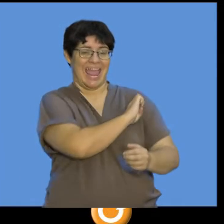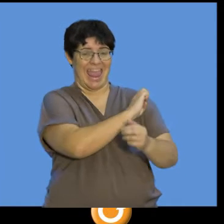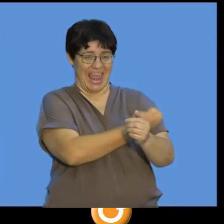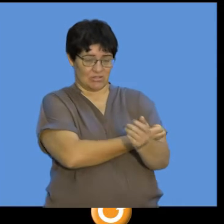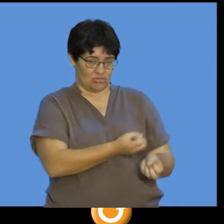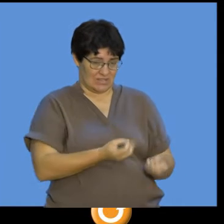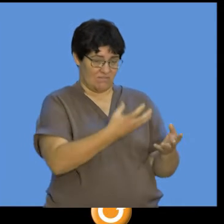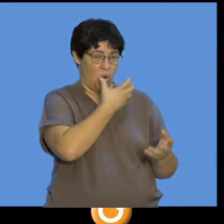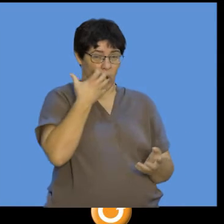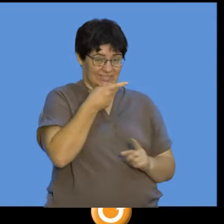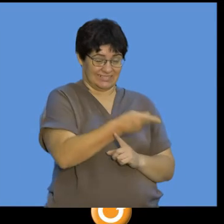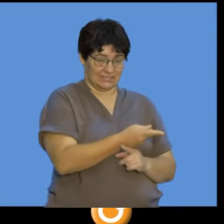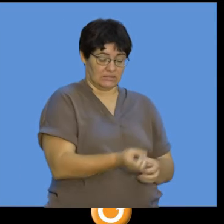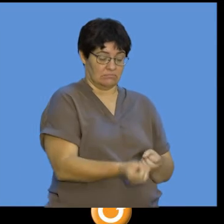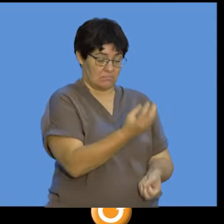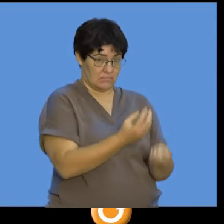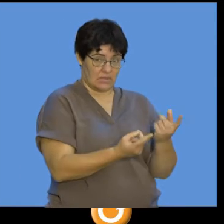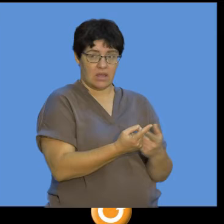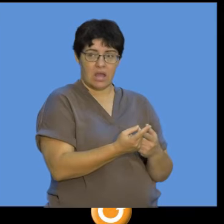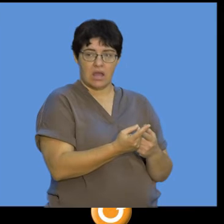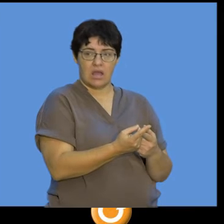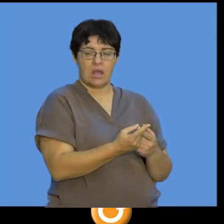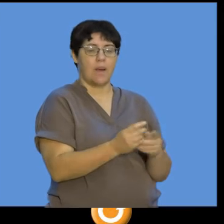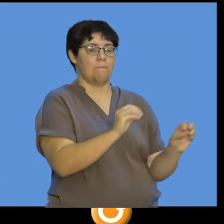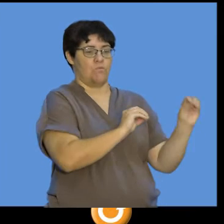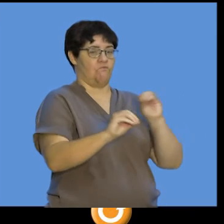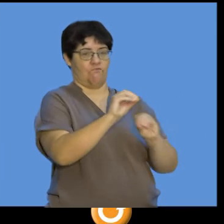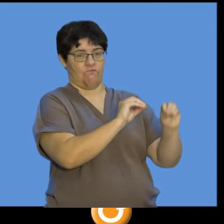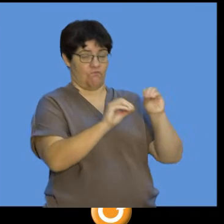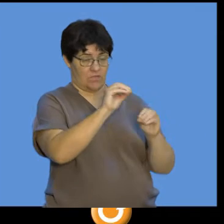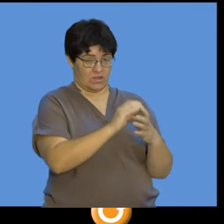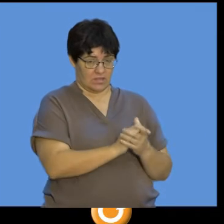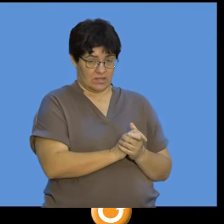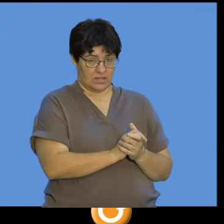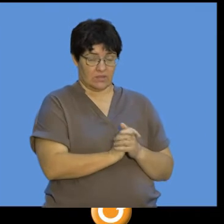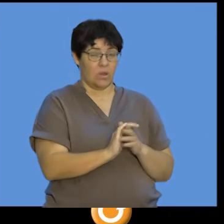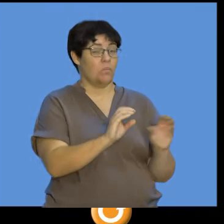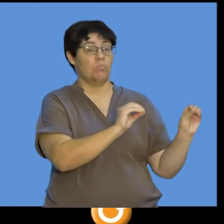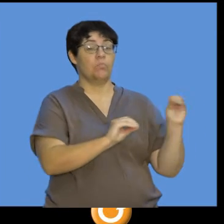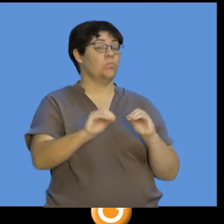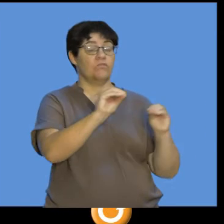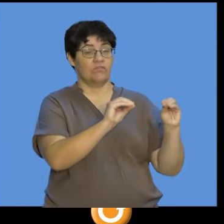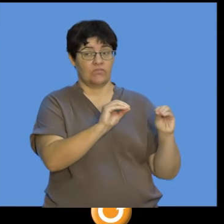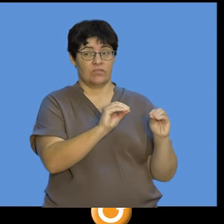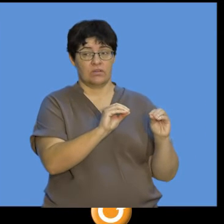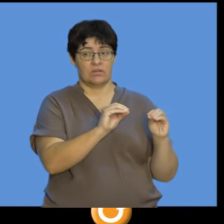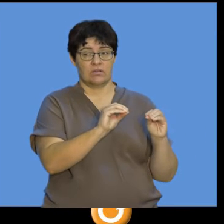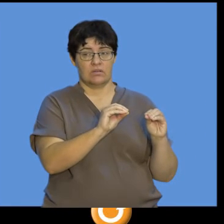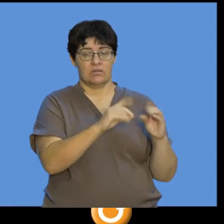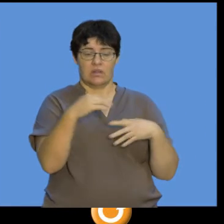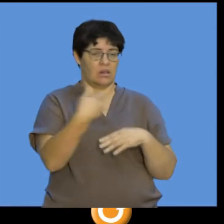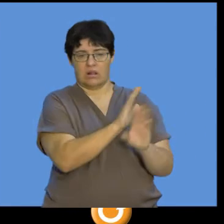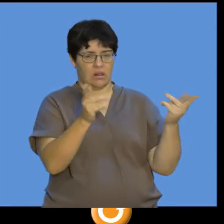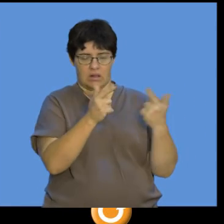these particles? They start to move, and we realize that the movement of these particles is quite haphazard.